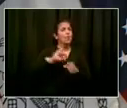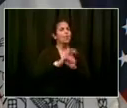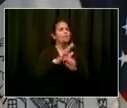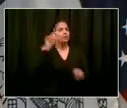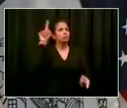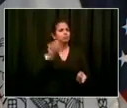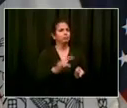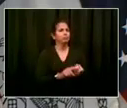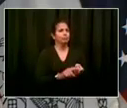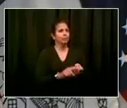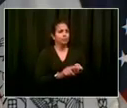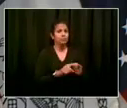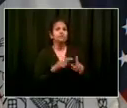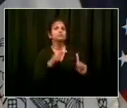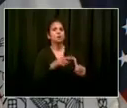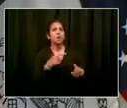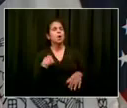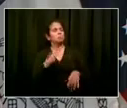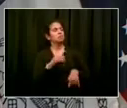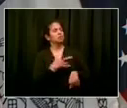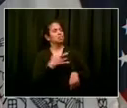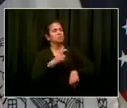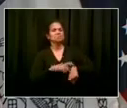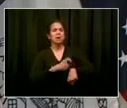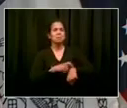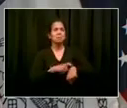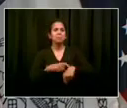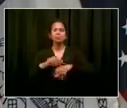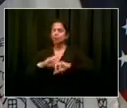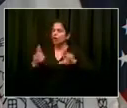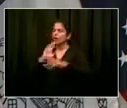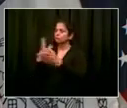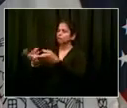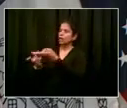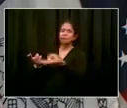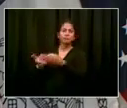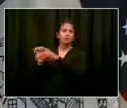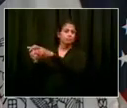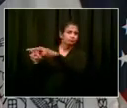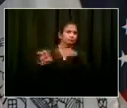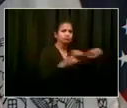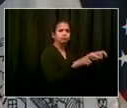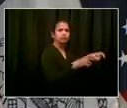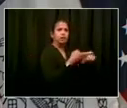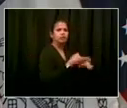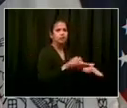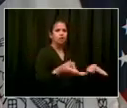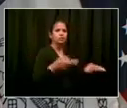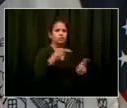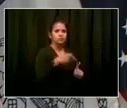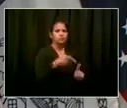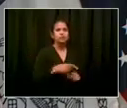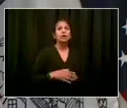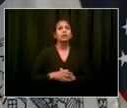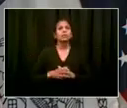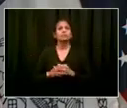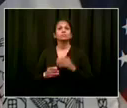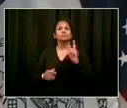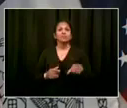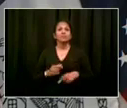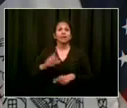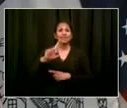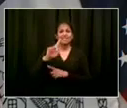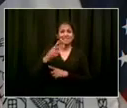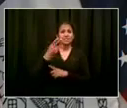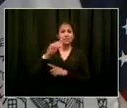in the meantime. So what Homeless Services is doing right now is determining a whole series of actions to align back to